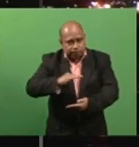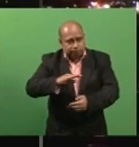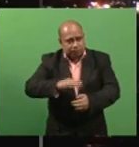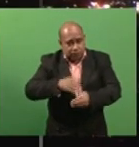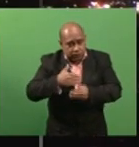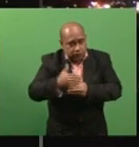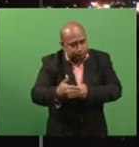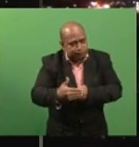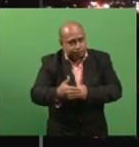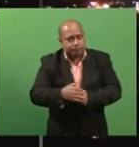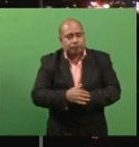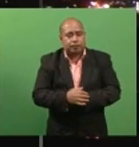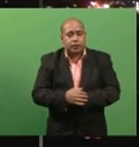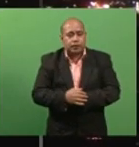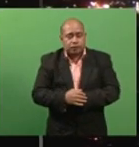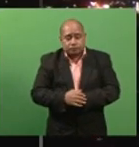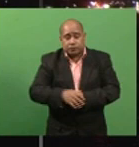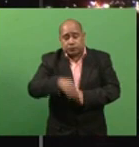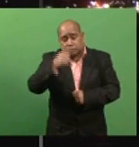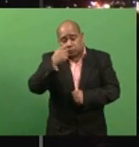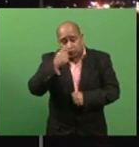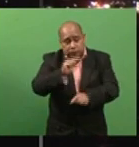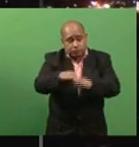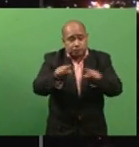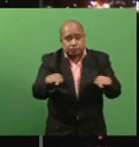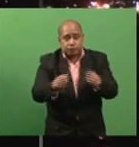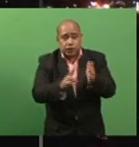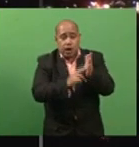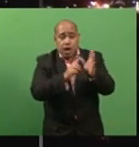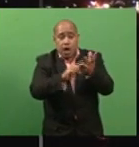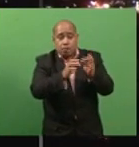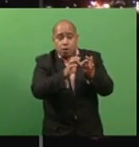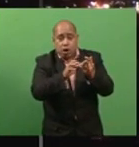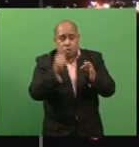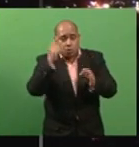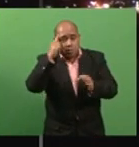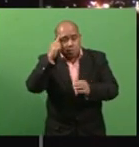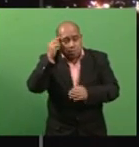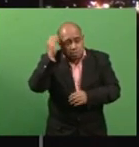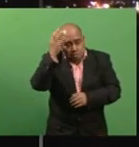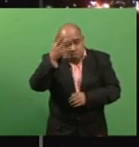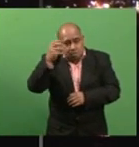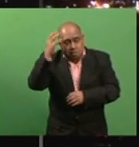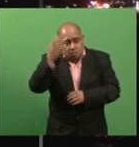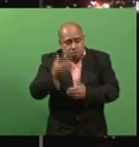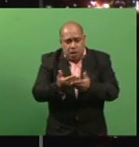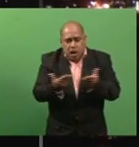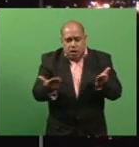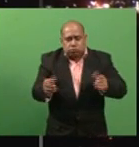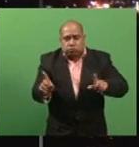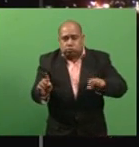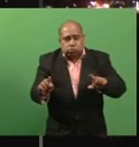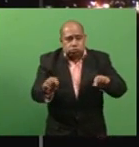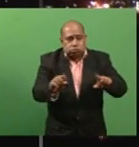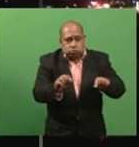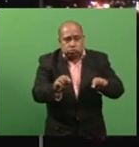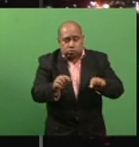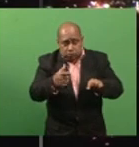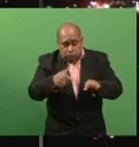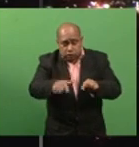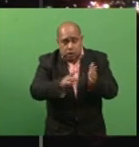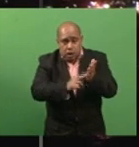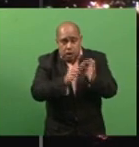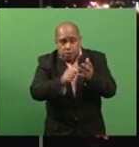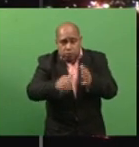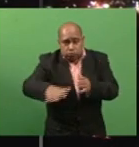League settlement lockdown area in NABUA are now thinking of how to make ends meet. The area was given an additional 14 days of